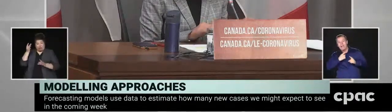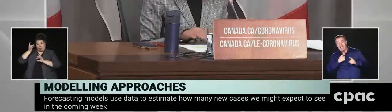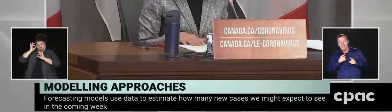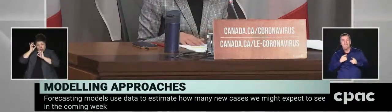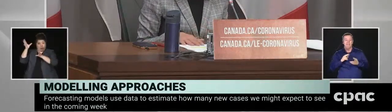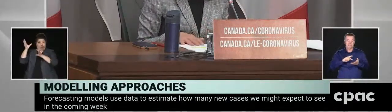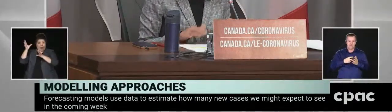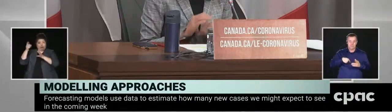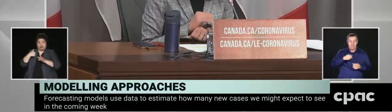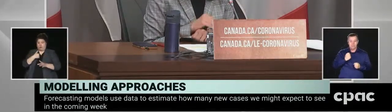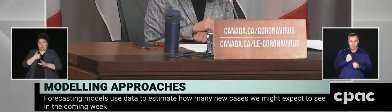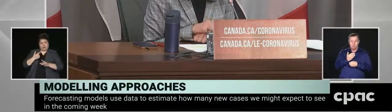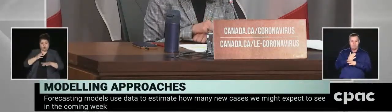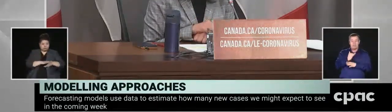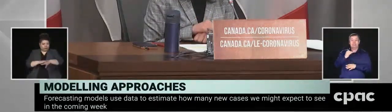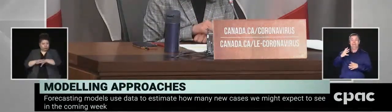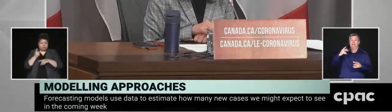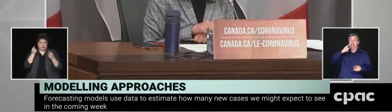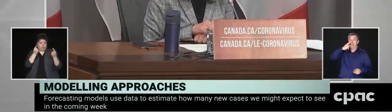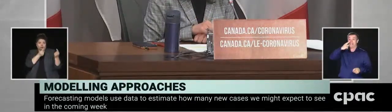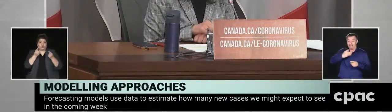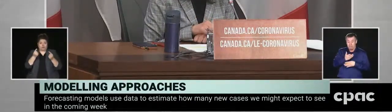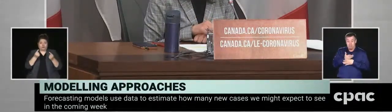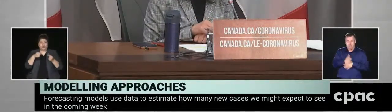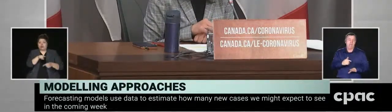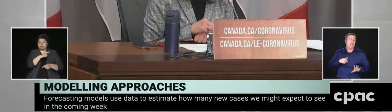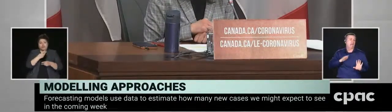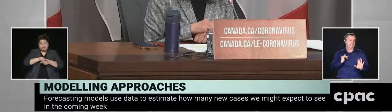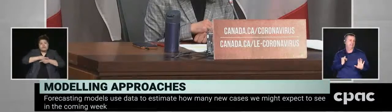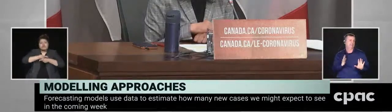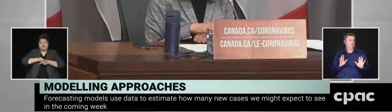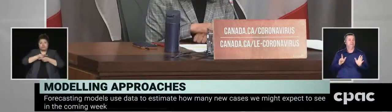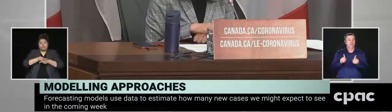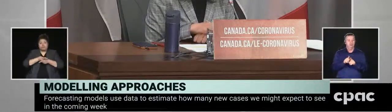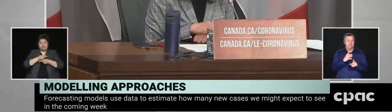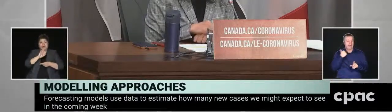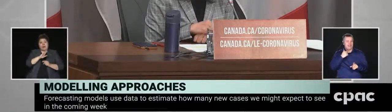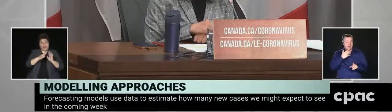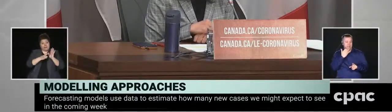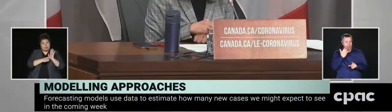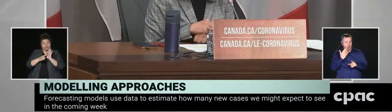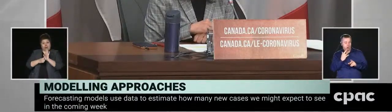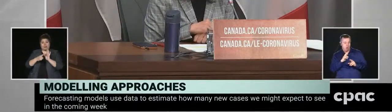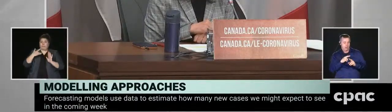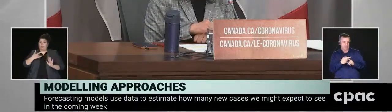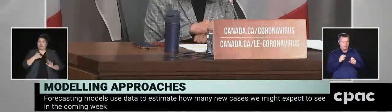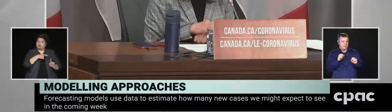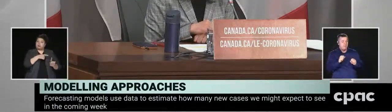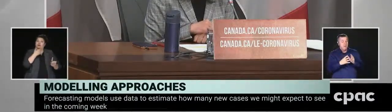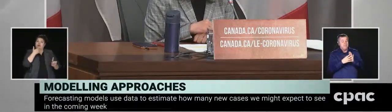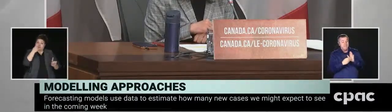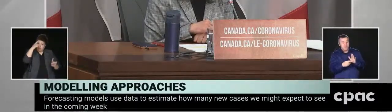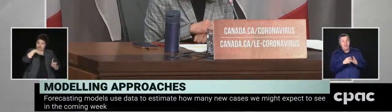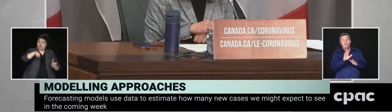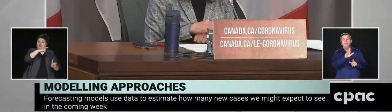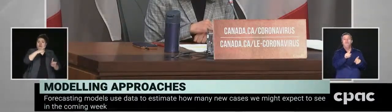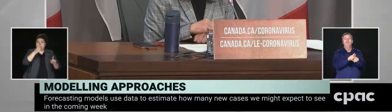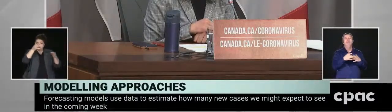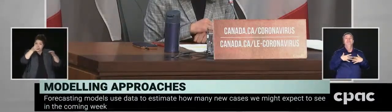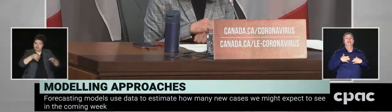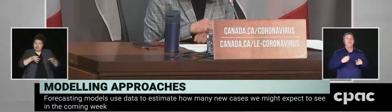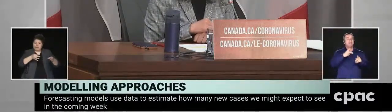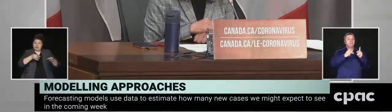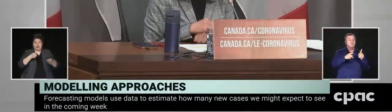best possible outcome. Models are used in public health to support decision-making on public health measures and to ready the healthcare